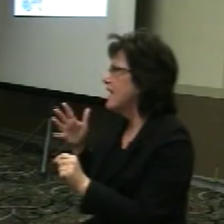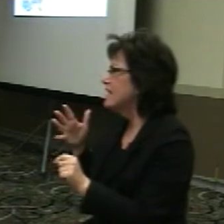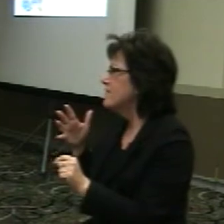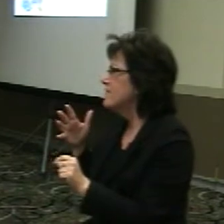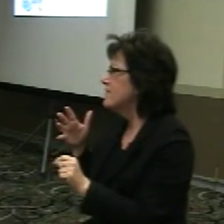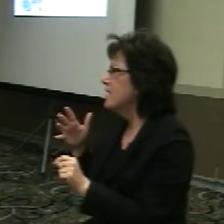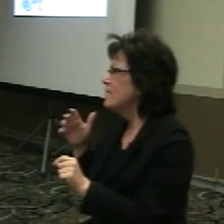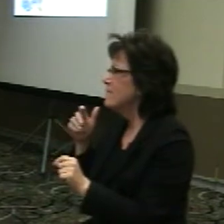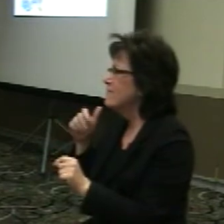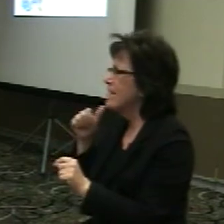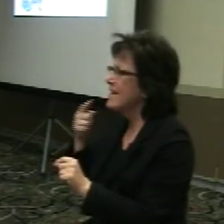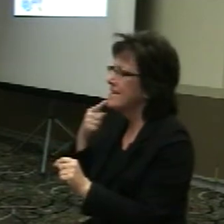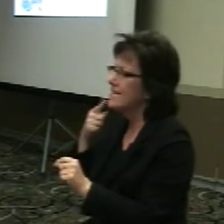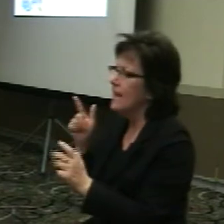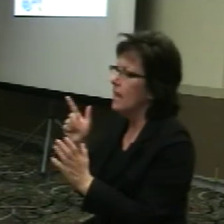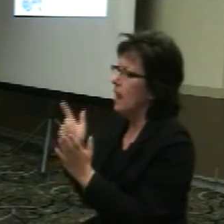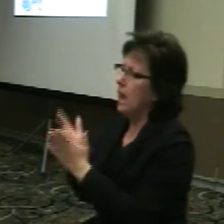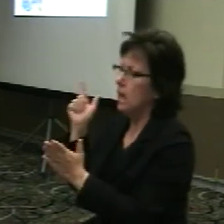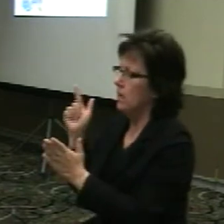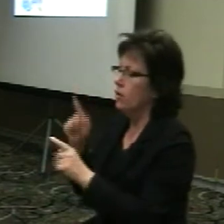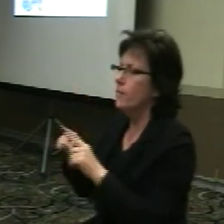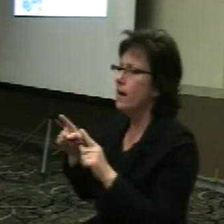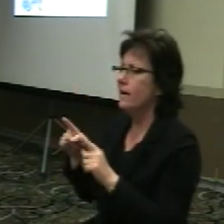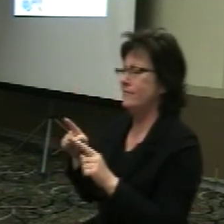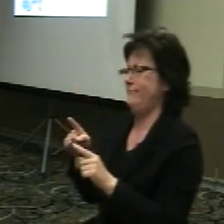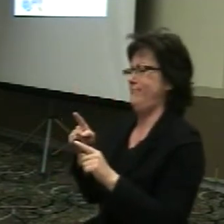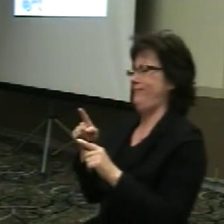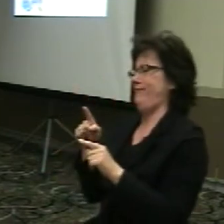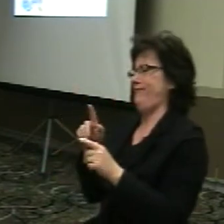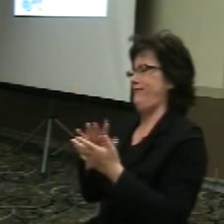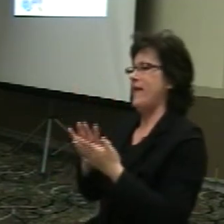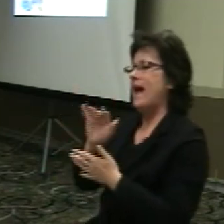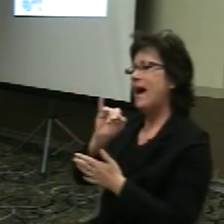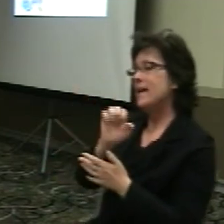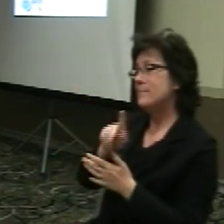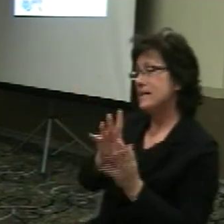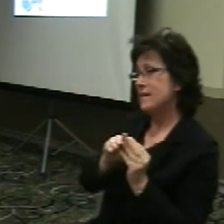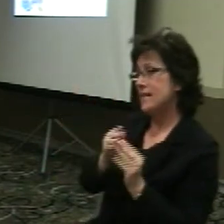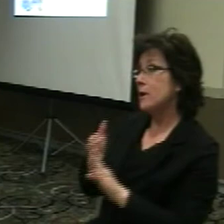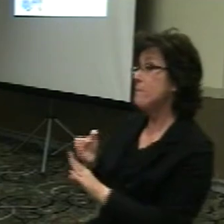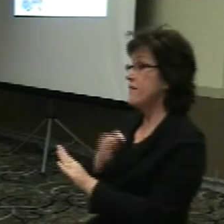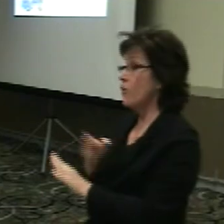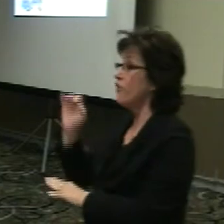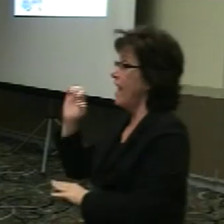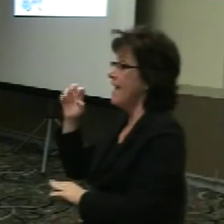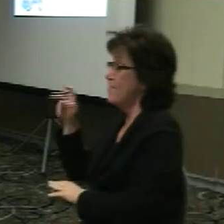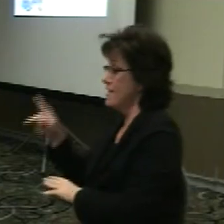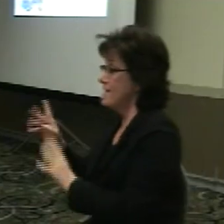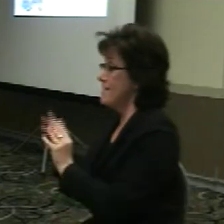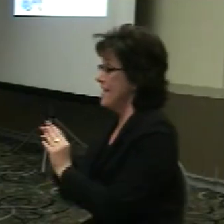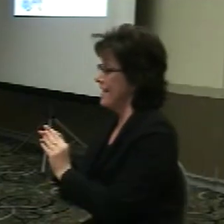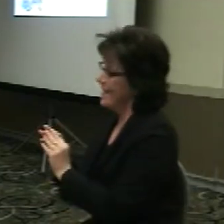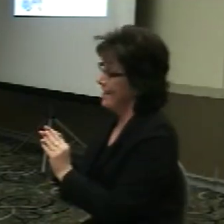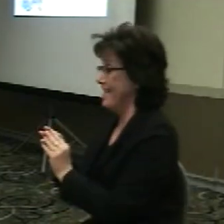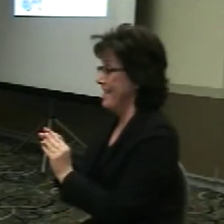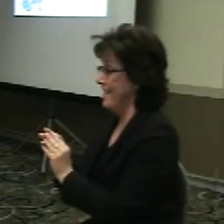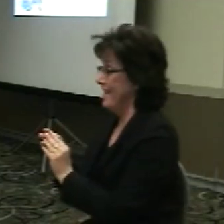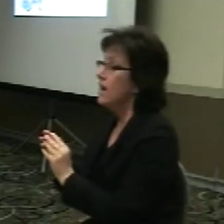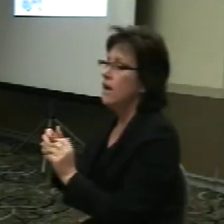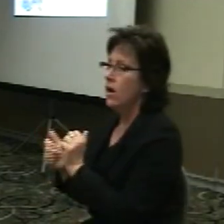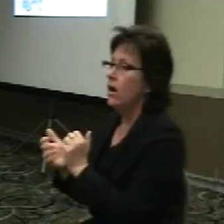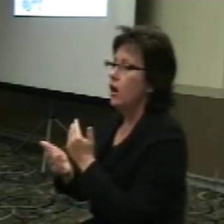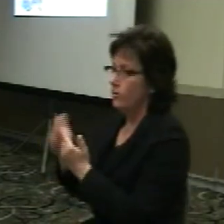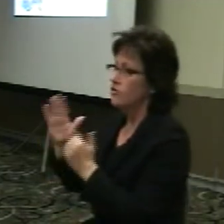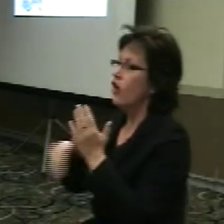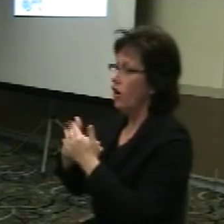I'm not going to say illegal, but questionable IEP meeting before the IEP meeting, right? Almost every school has it. And